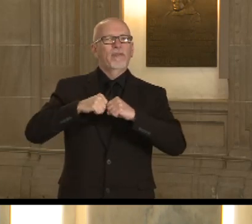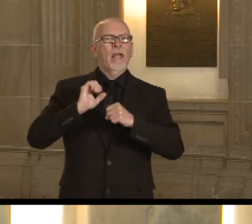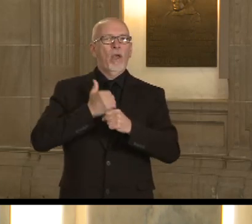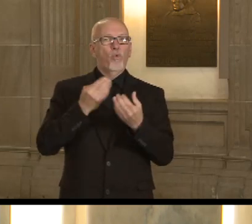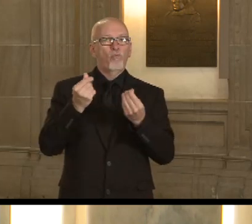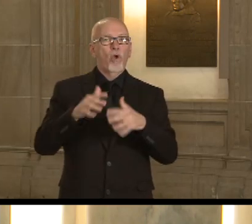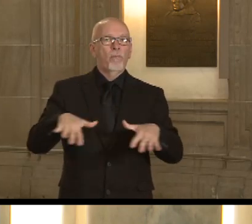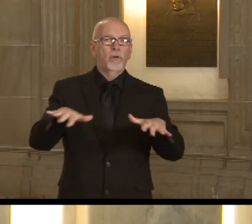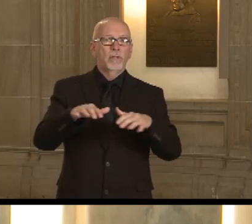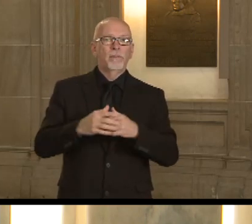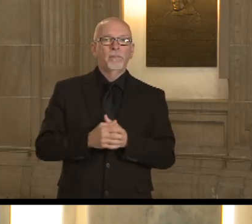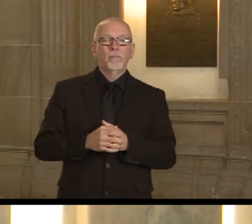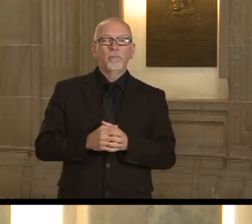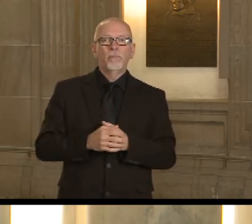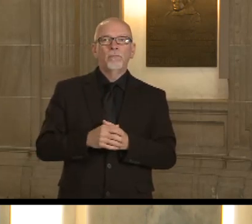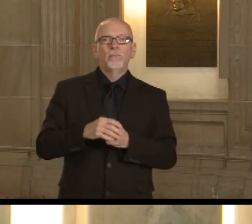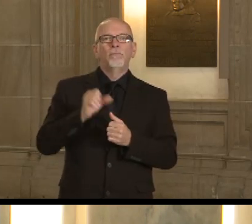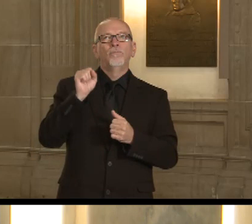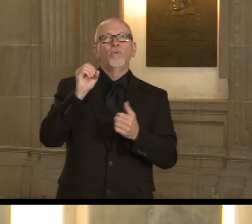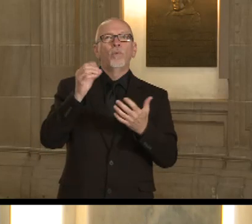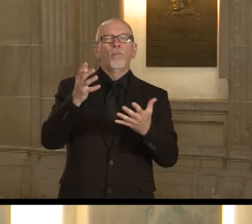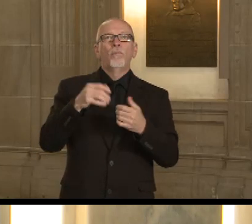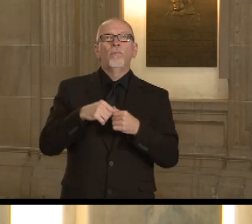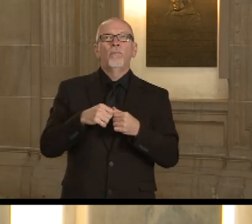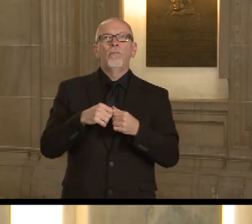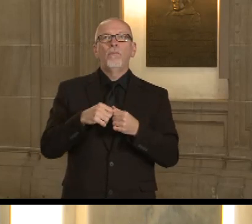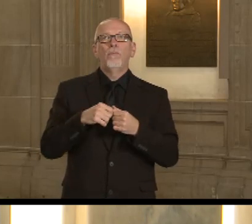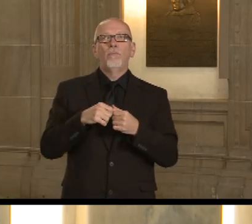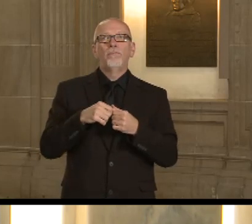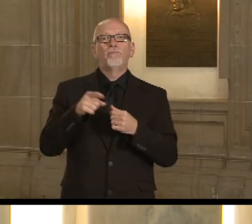property. And so in regards to